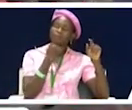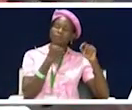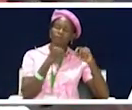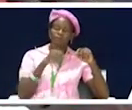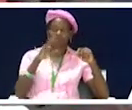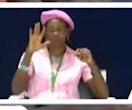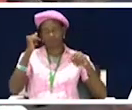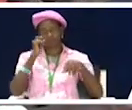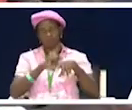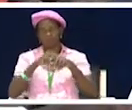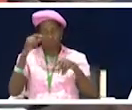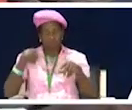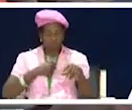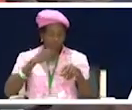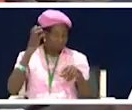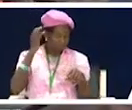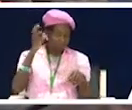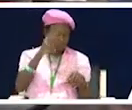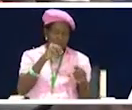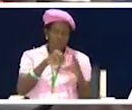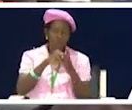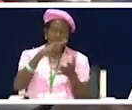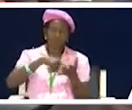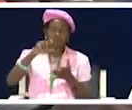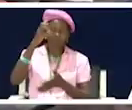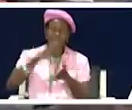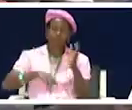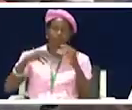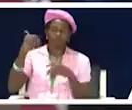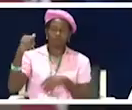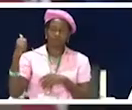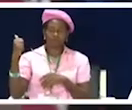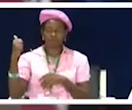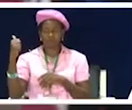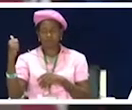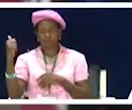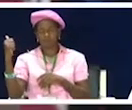By the time we hear of him in Mark chapter 10,